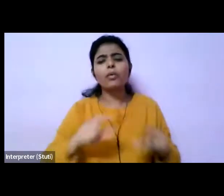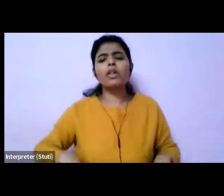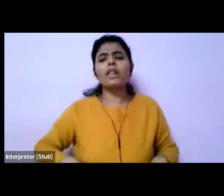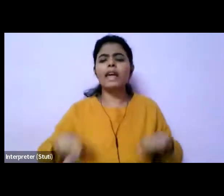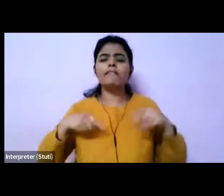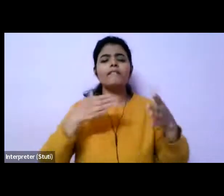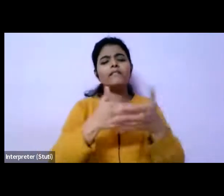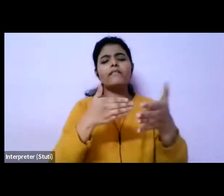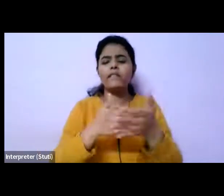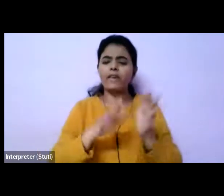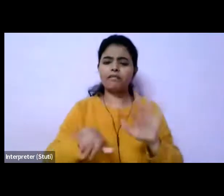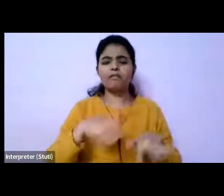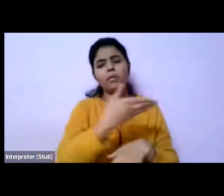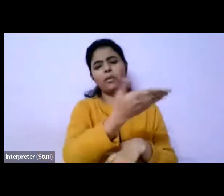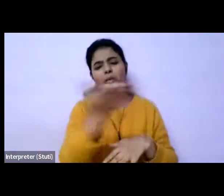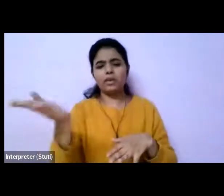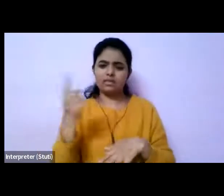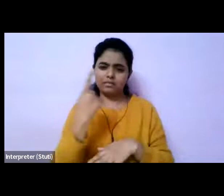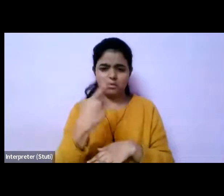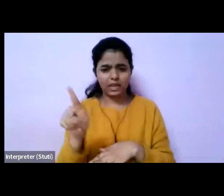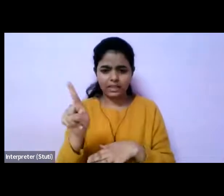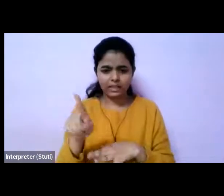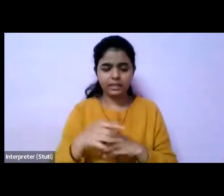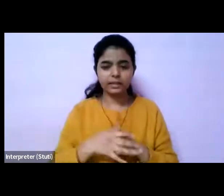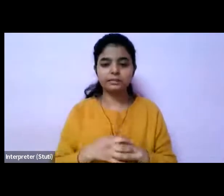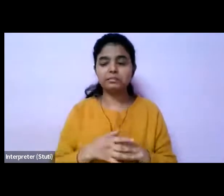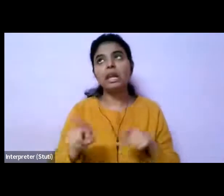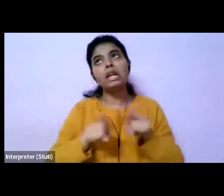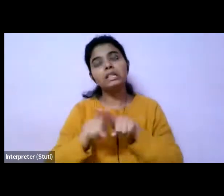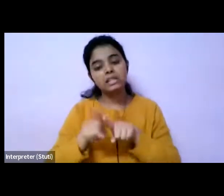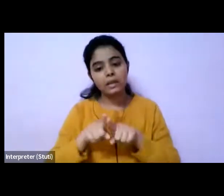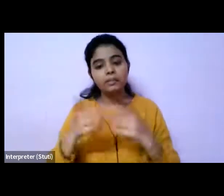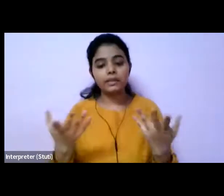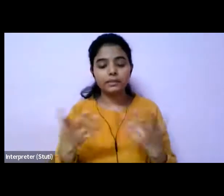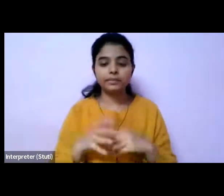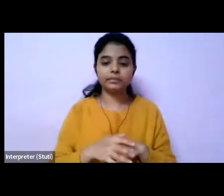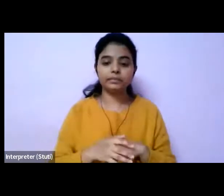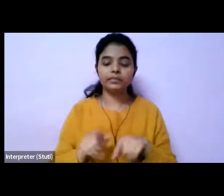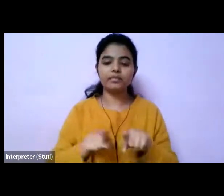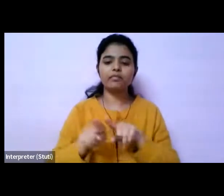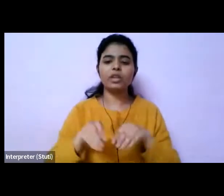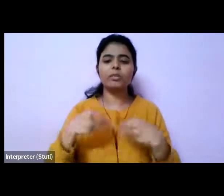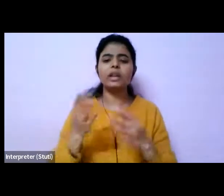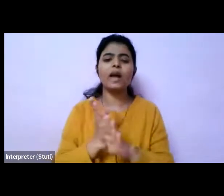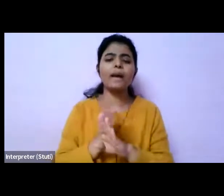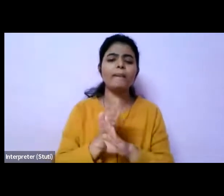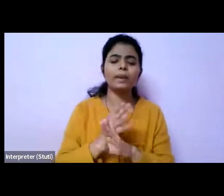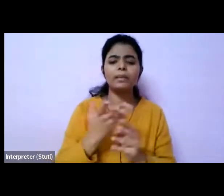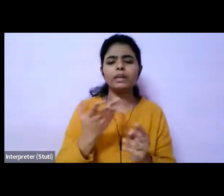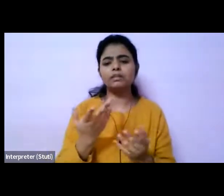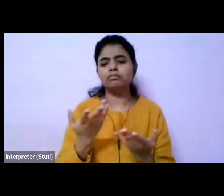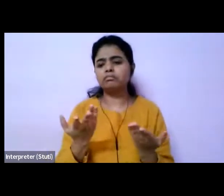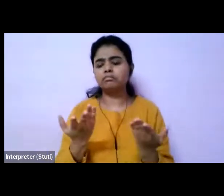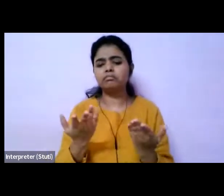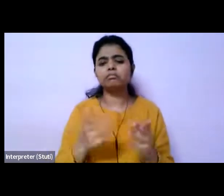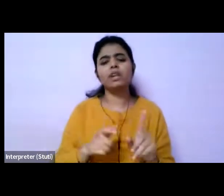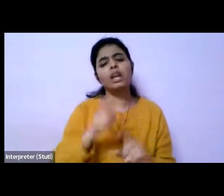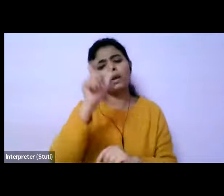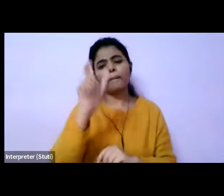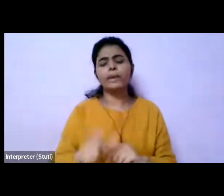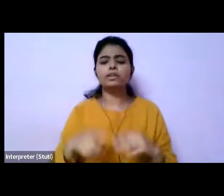life, right? Like ones in the recent past, which